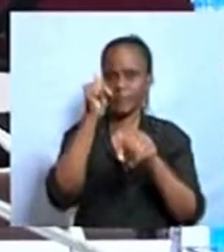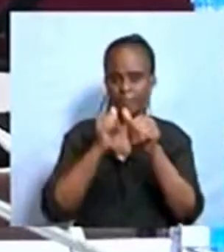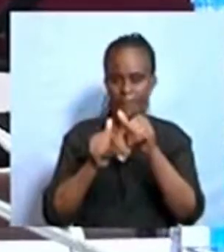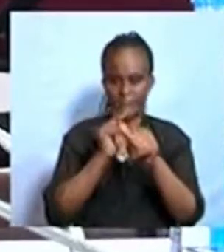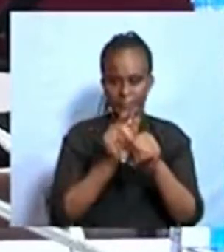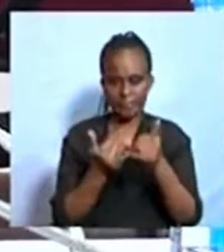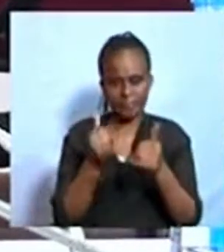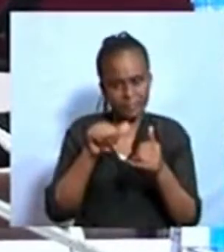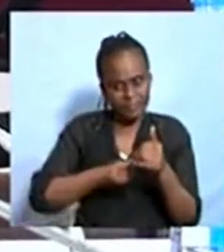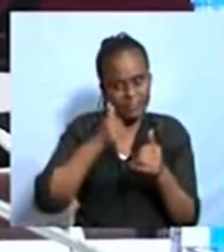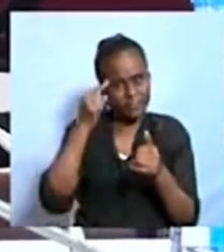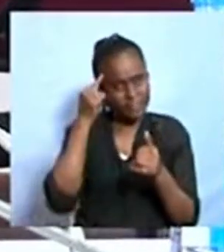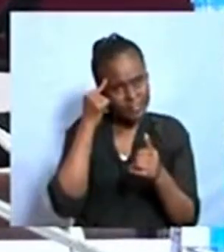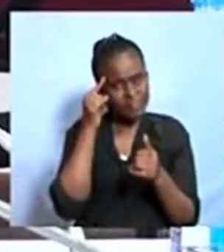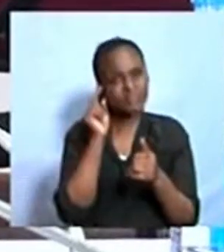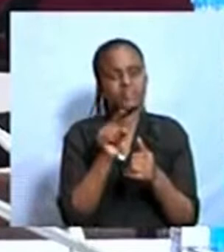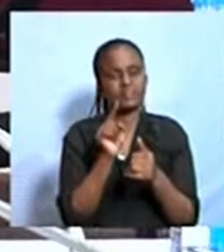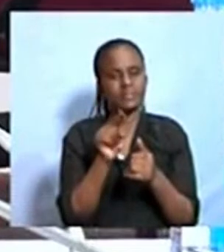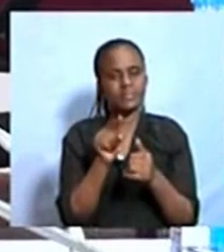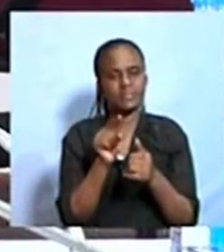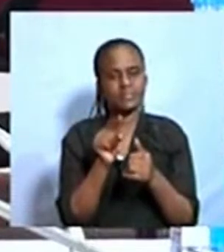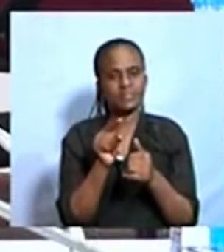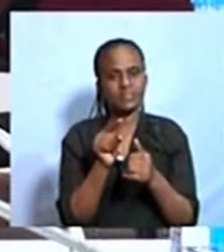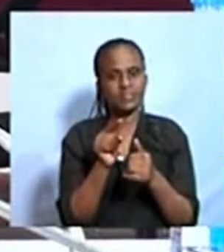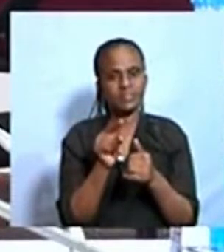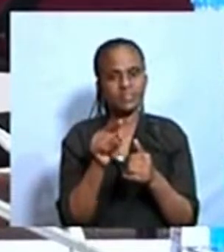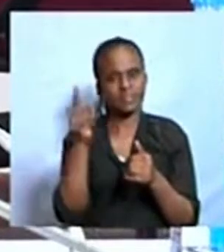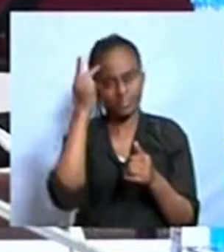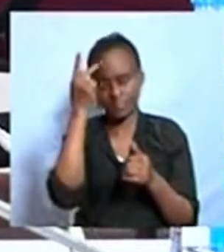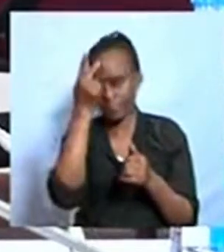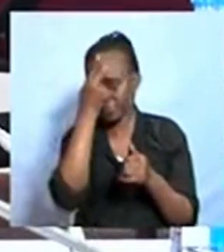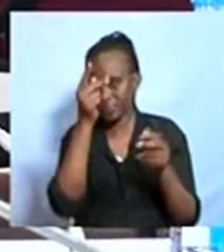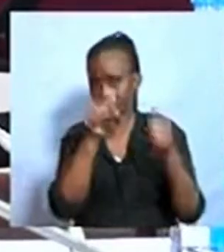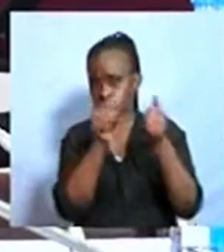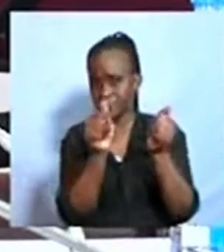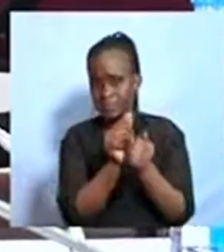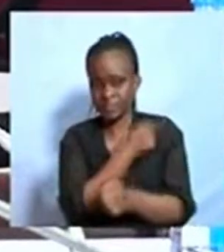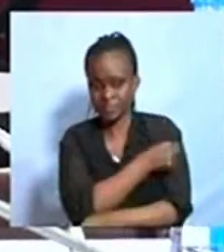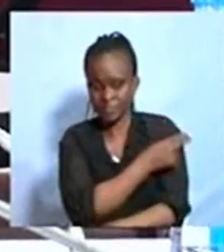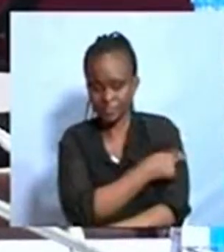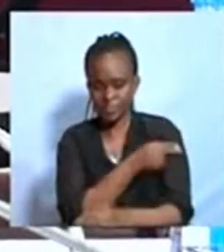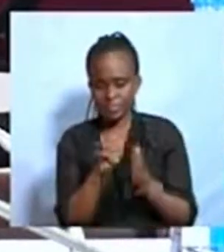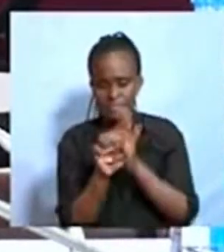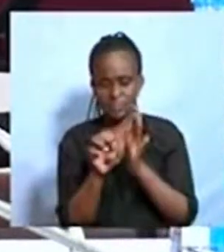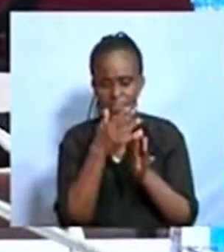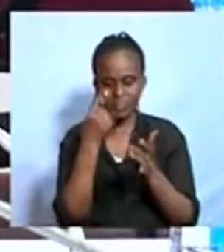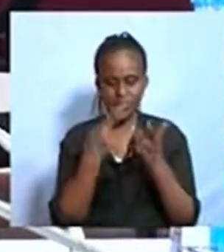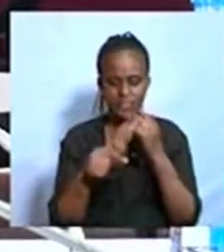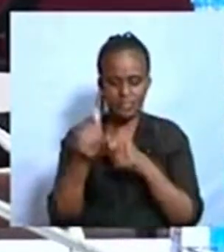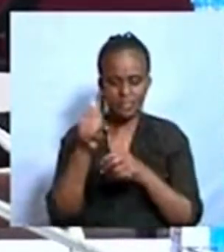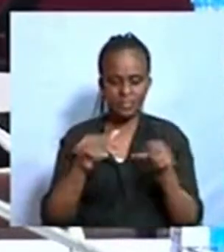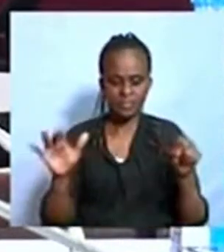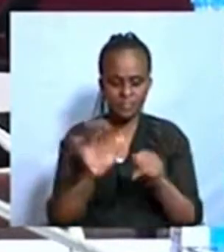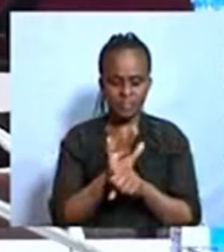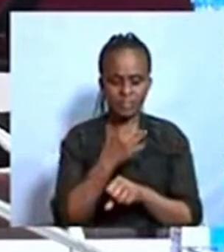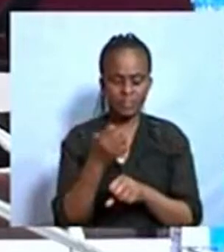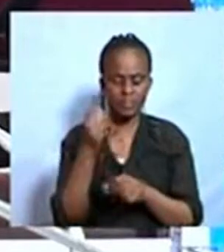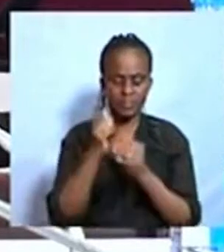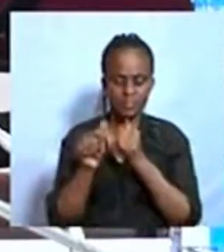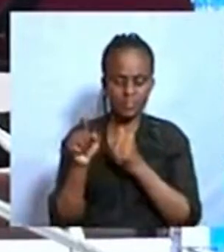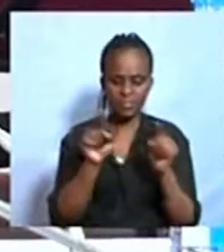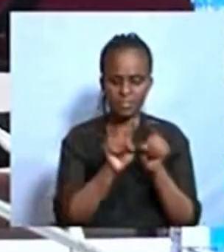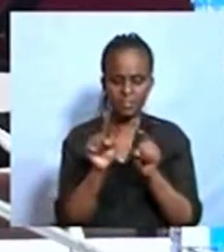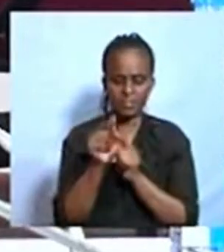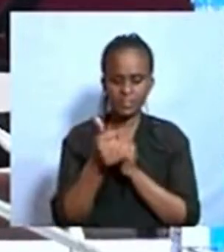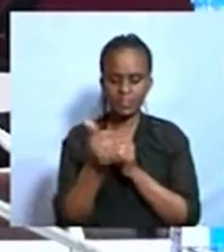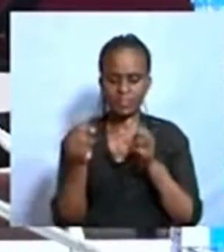also think that Petaoke General Hospital, for example, should also be fully equipped, because that is also